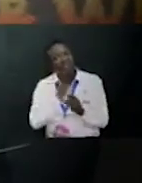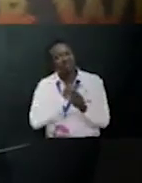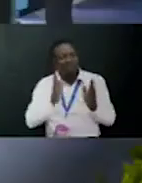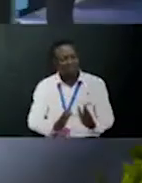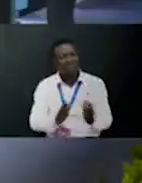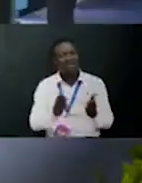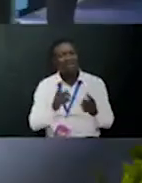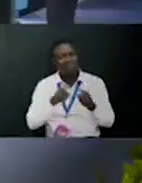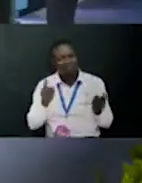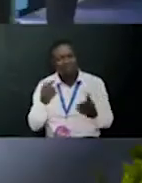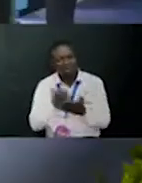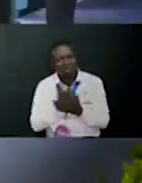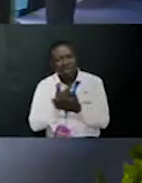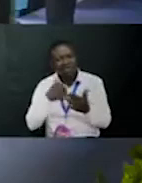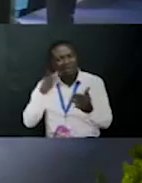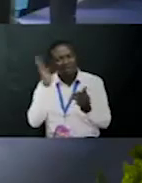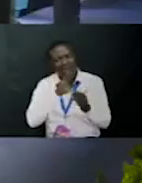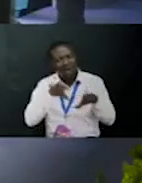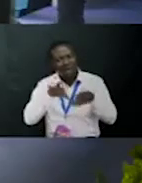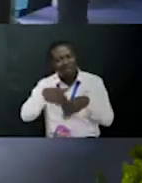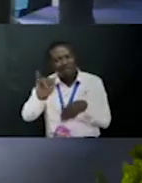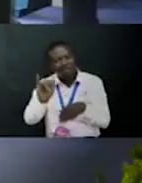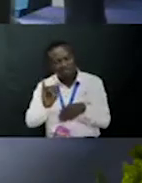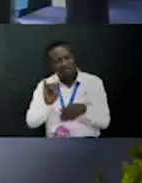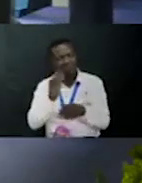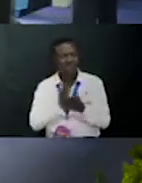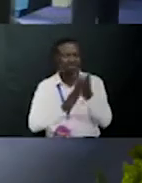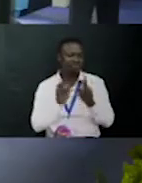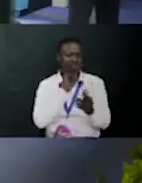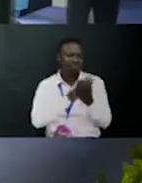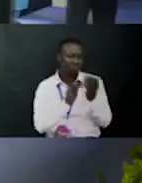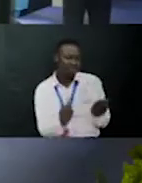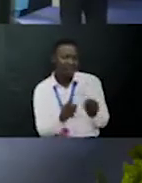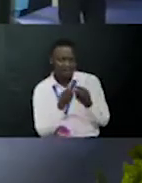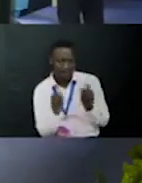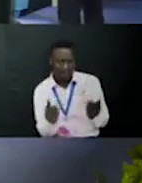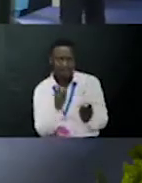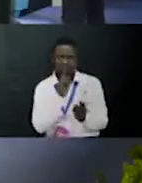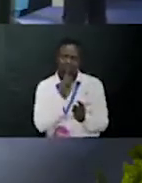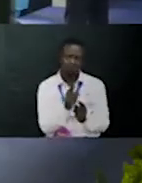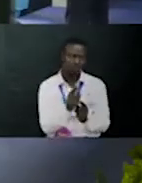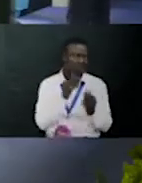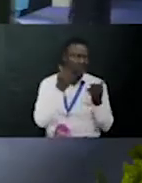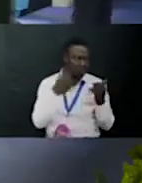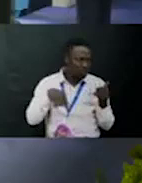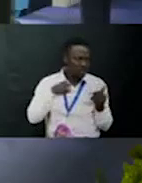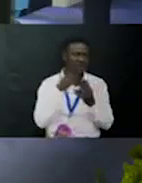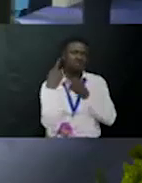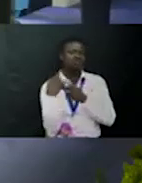Yes. That before we leave this conference, he will turn us onto some special people.